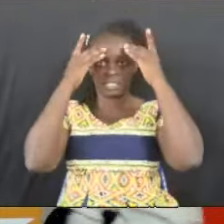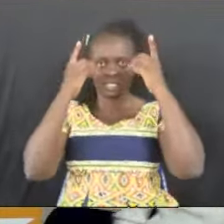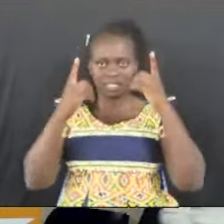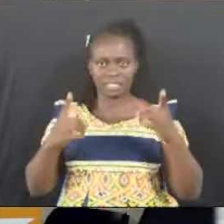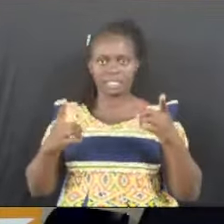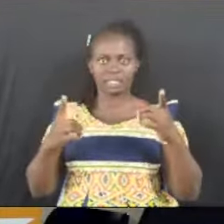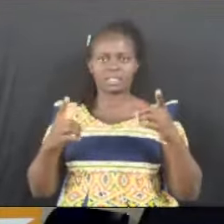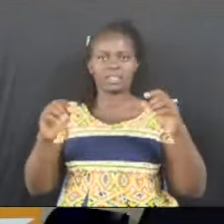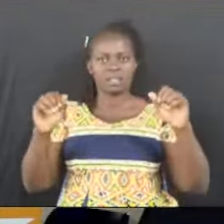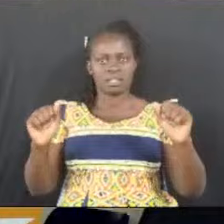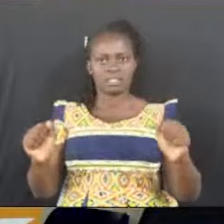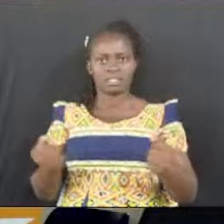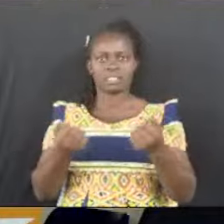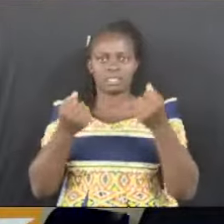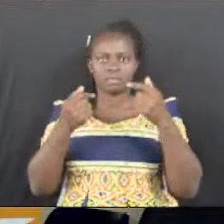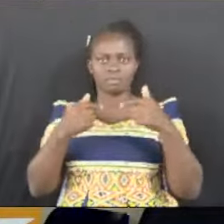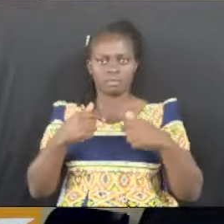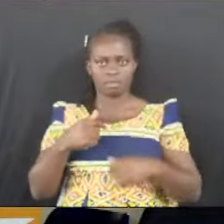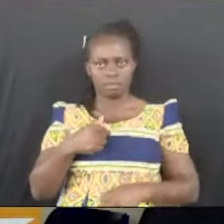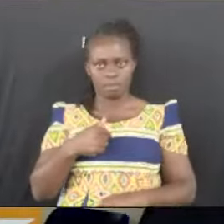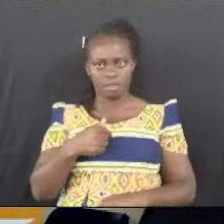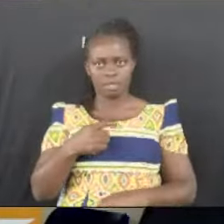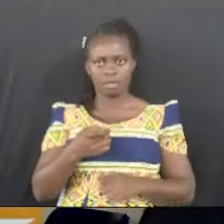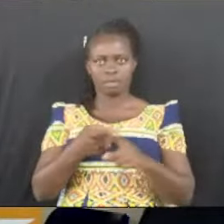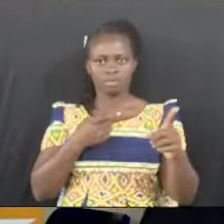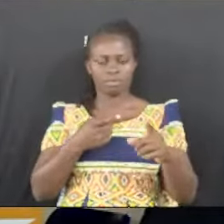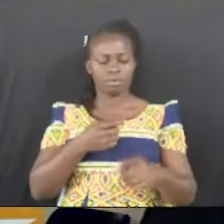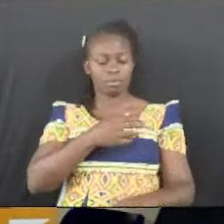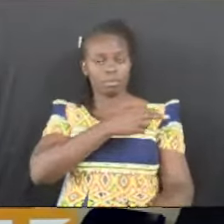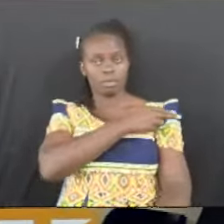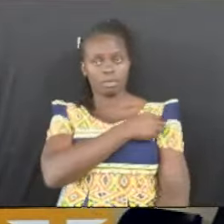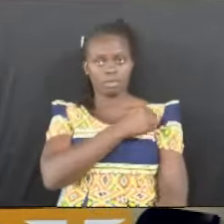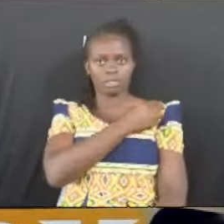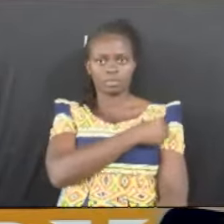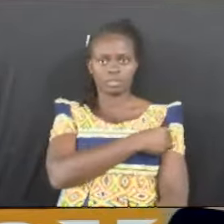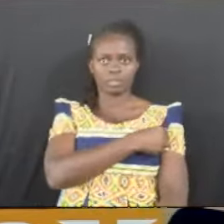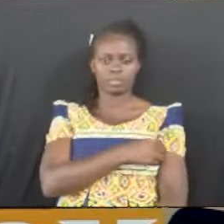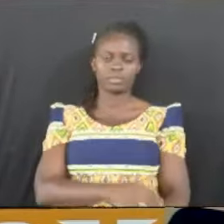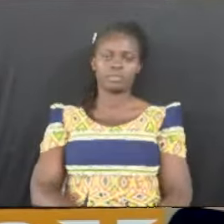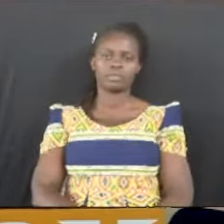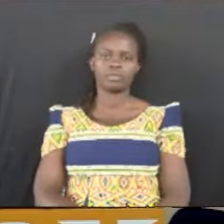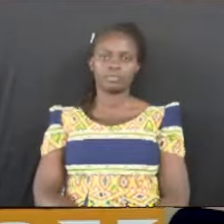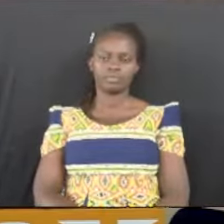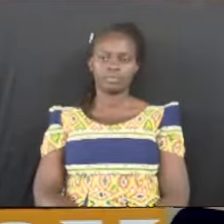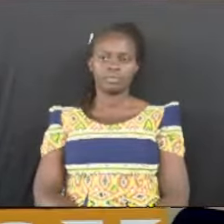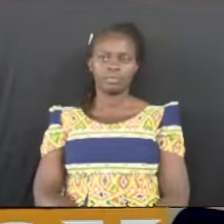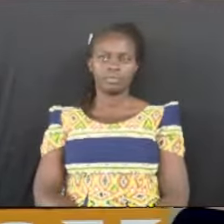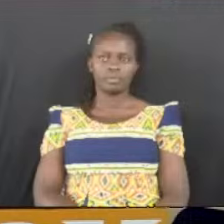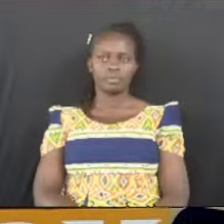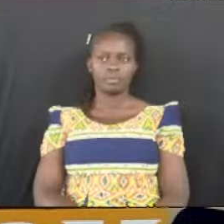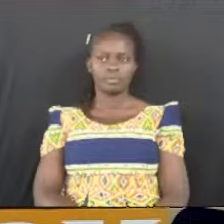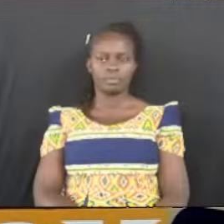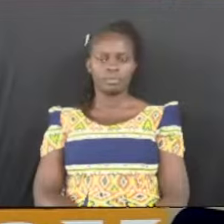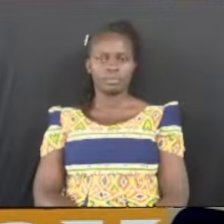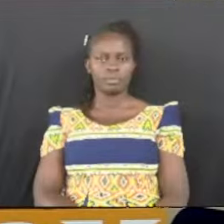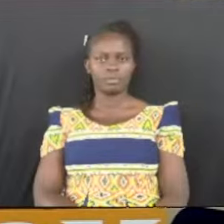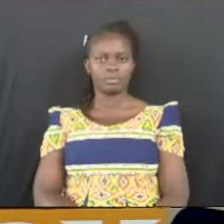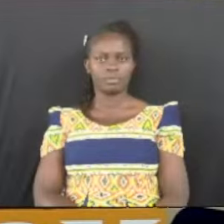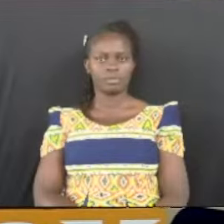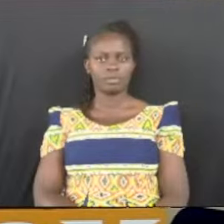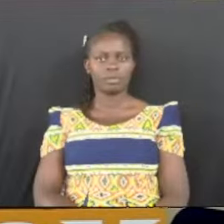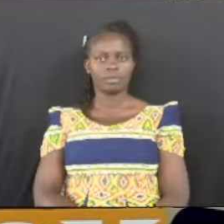it that he just, you know, that, okay, I will give you an extra